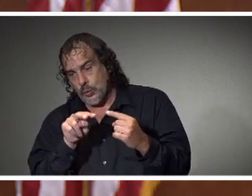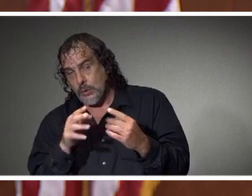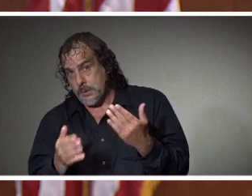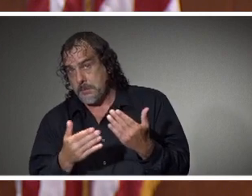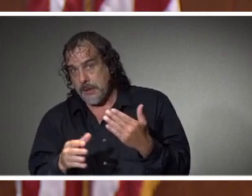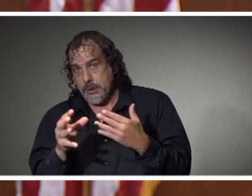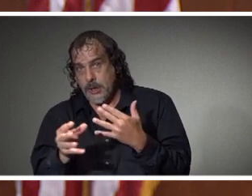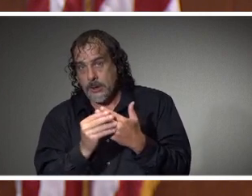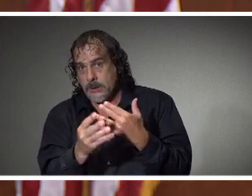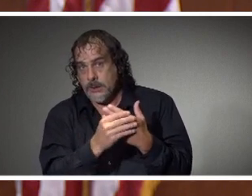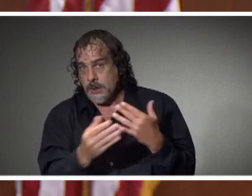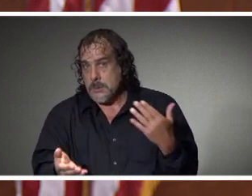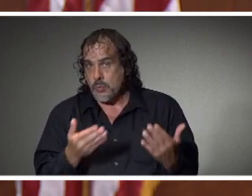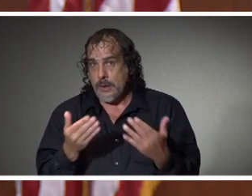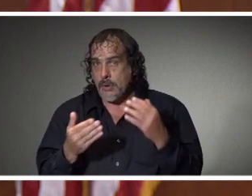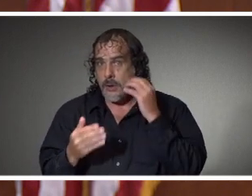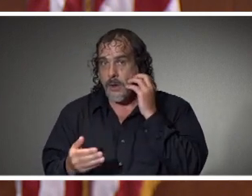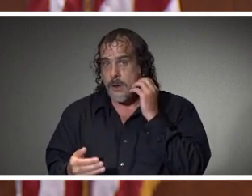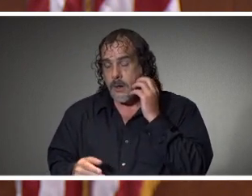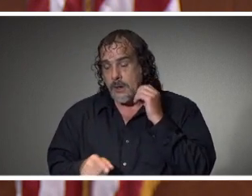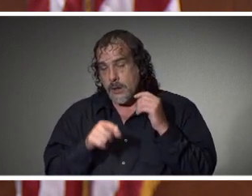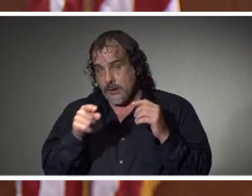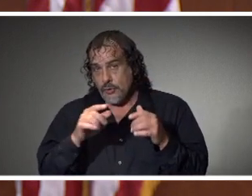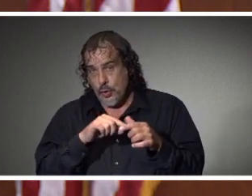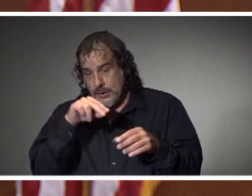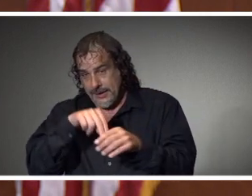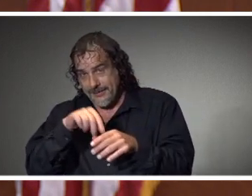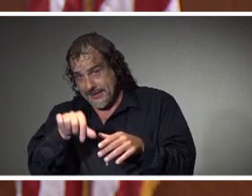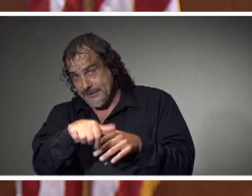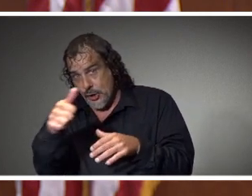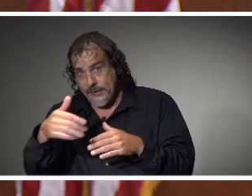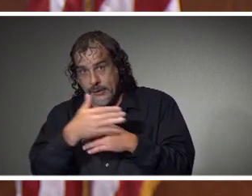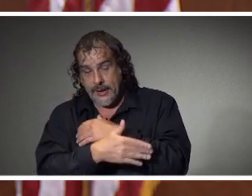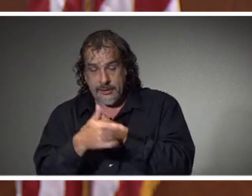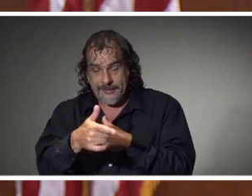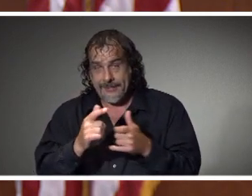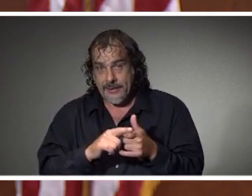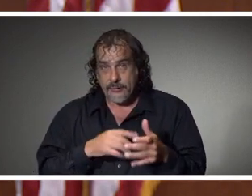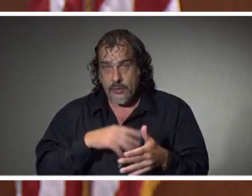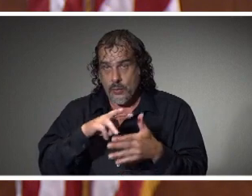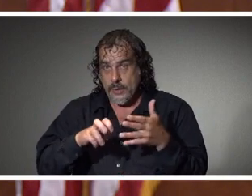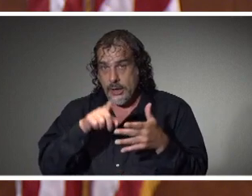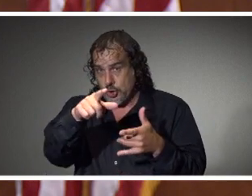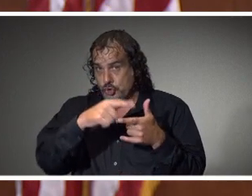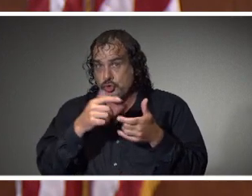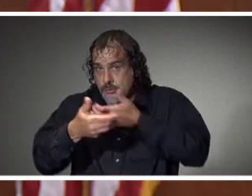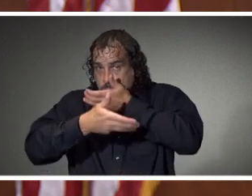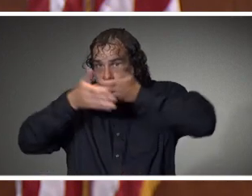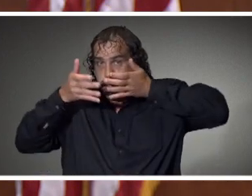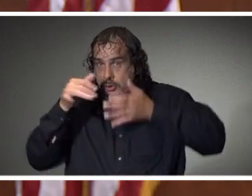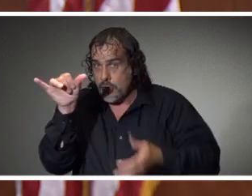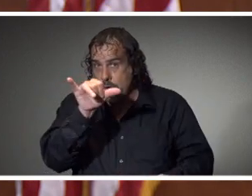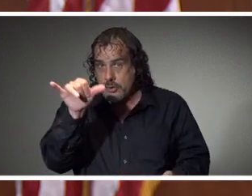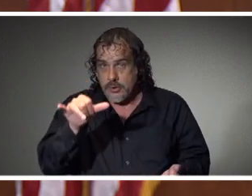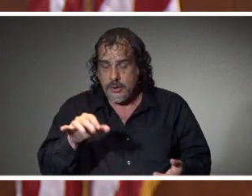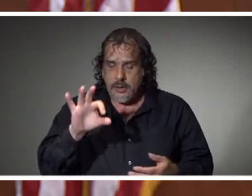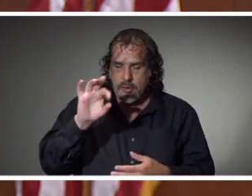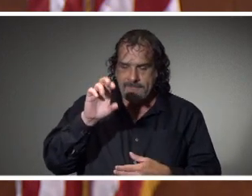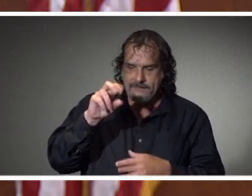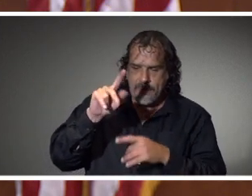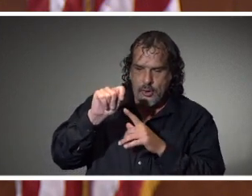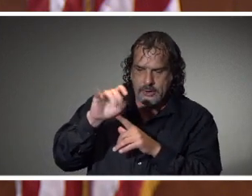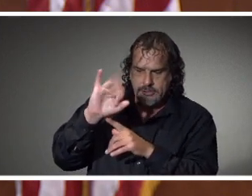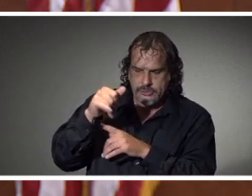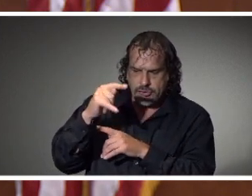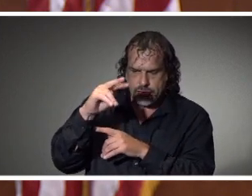which means that if you are in one of these counties over the weekend, you should be wearing a mask as well. Forrest, Jones,